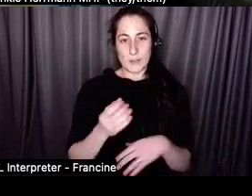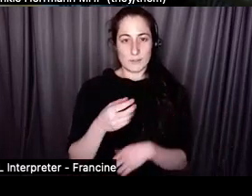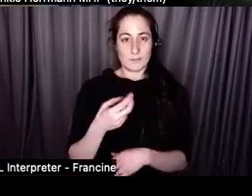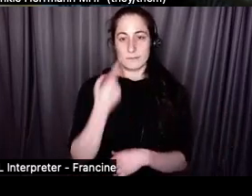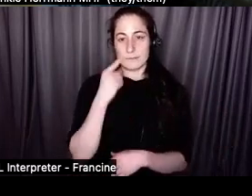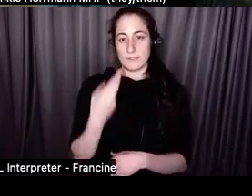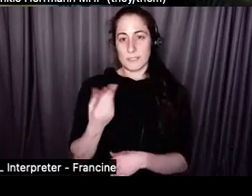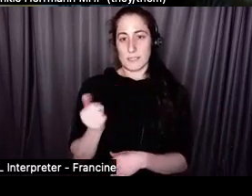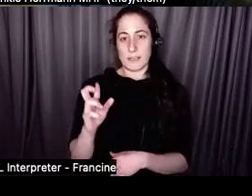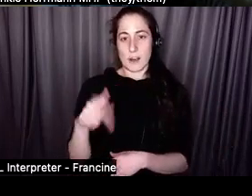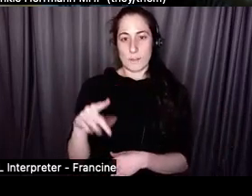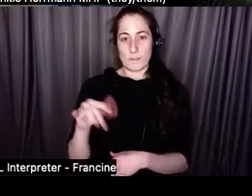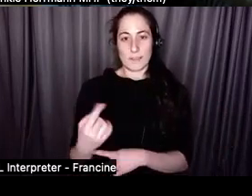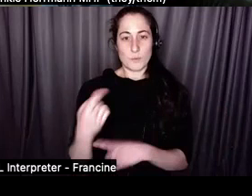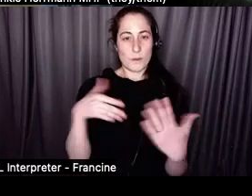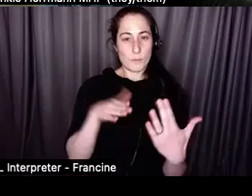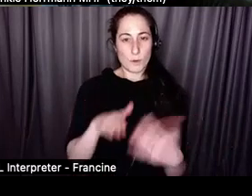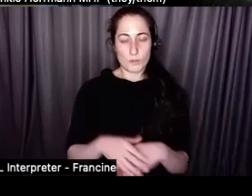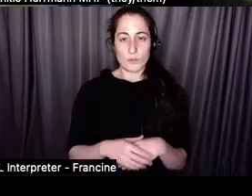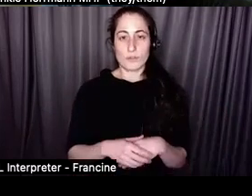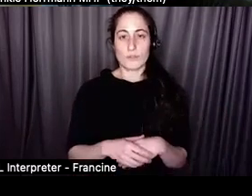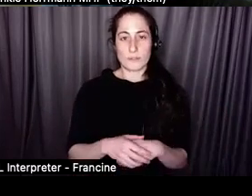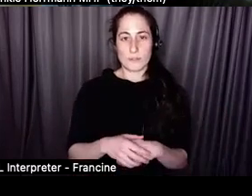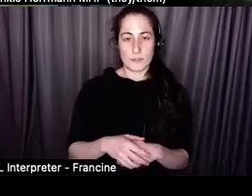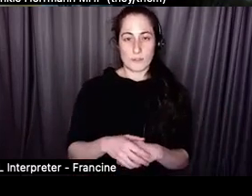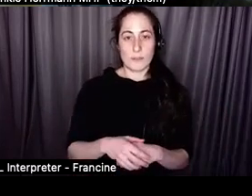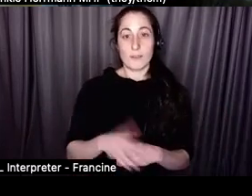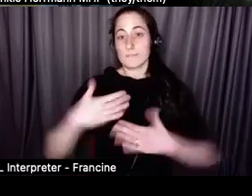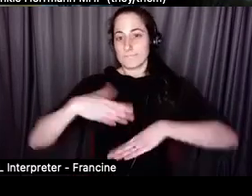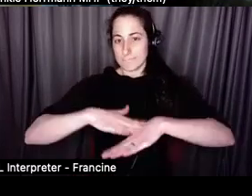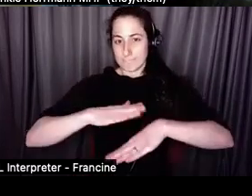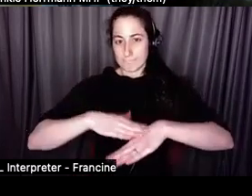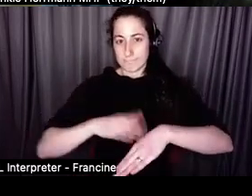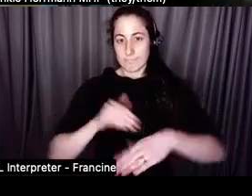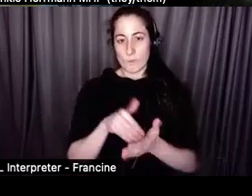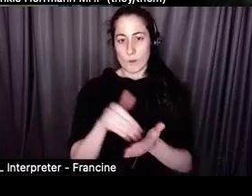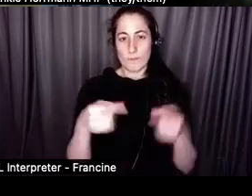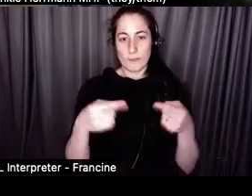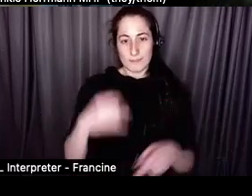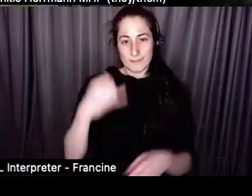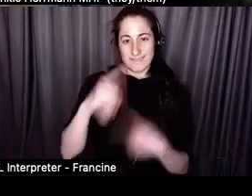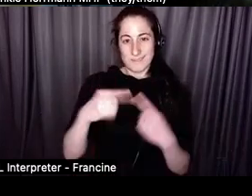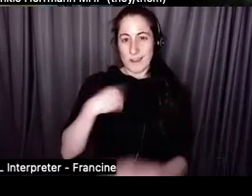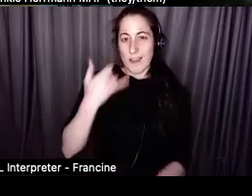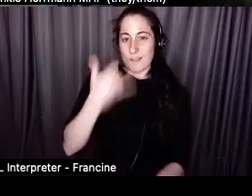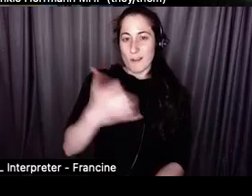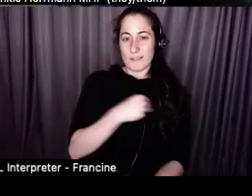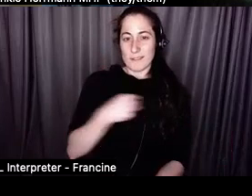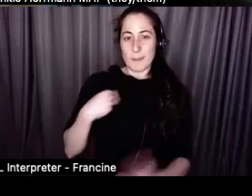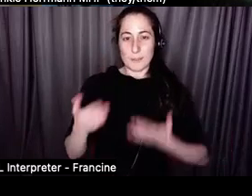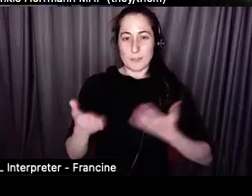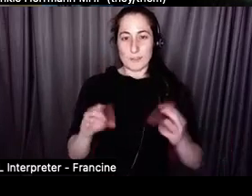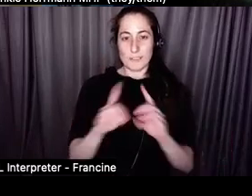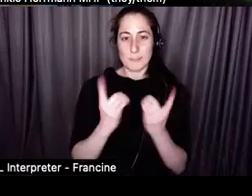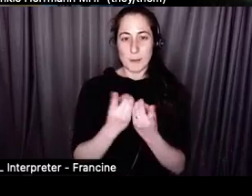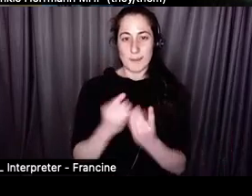So that's one way to go about it. I will give a fair warning that oftentimes when I have called member services departments, the